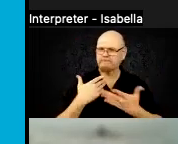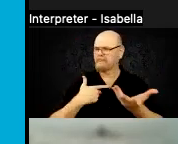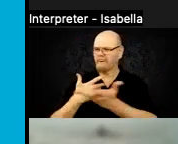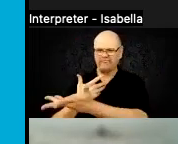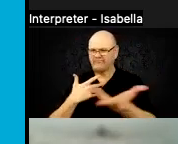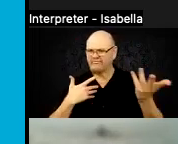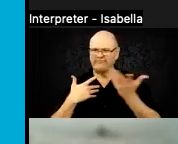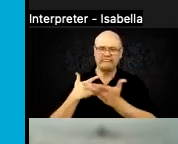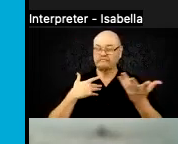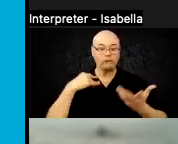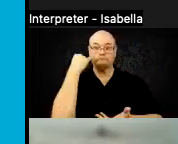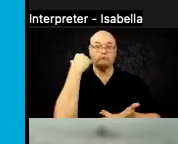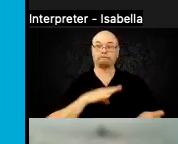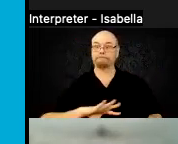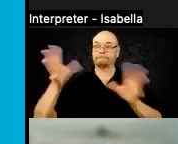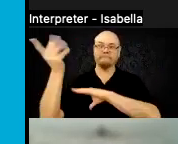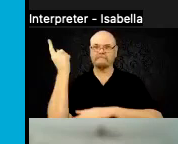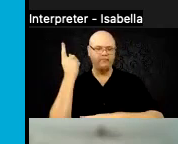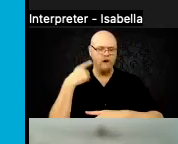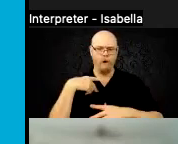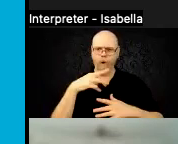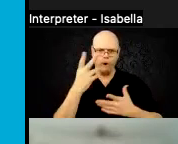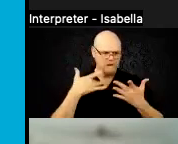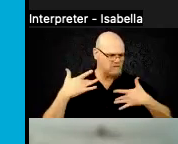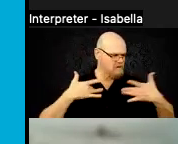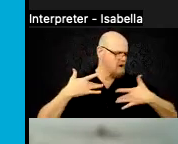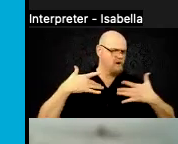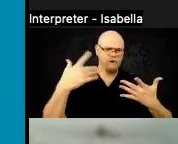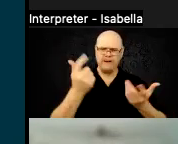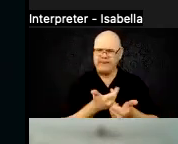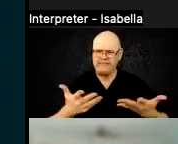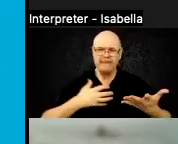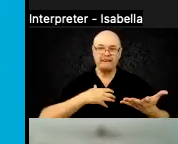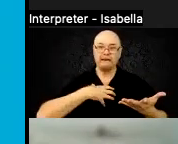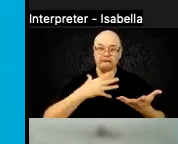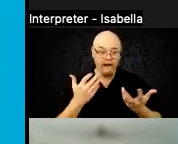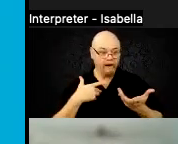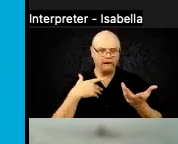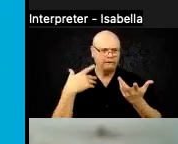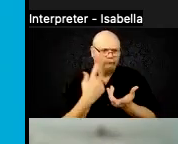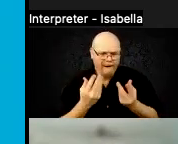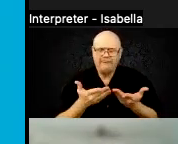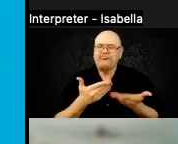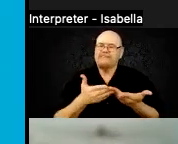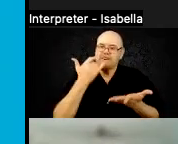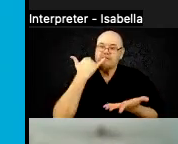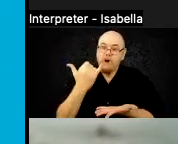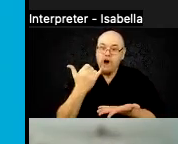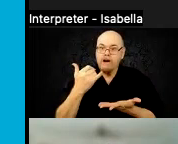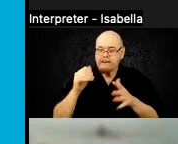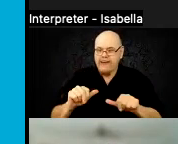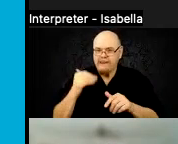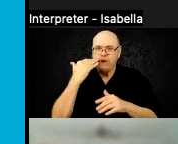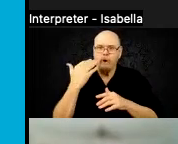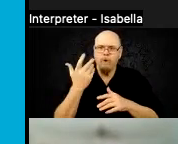happening, right? Or when you have concerns about the services that are being provided. And then one more thing, if you request a service and they say